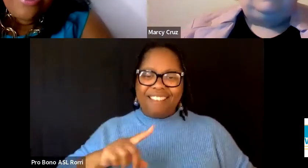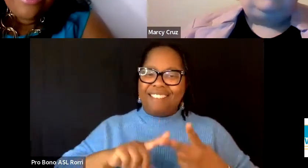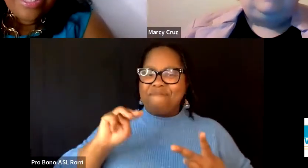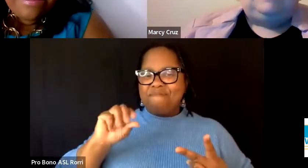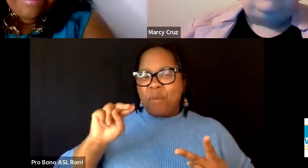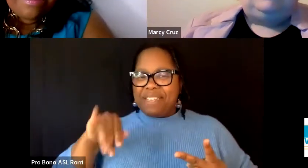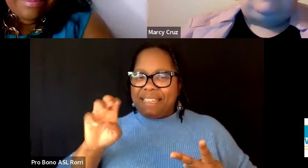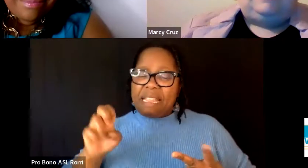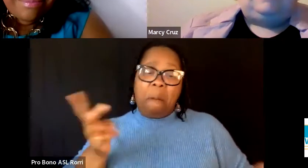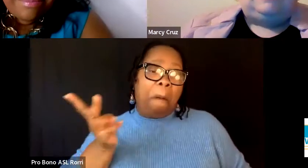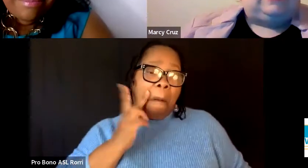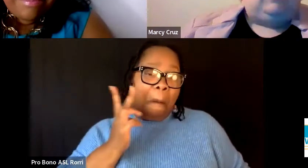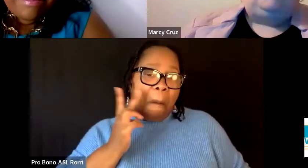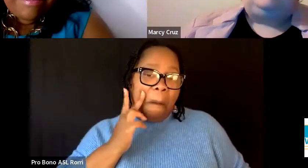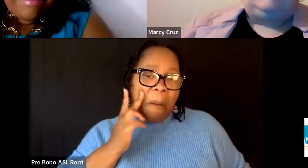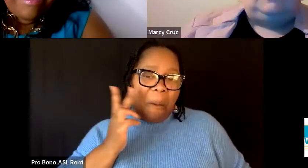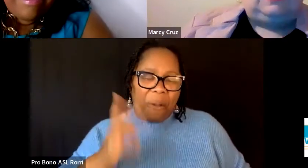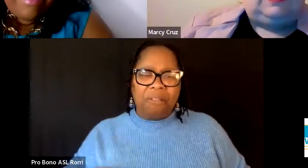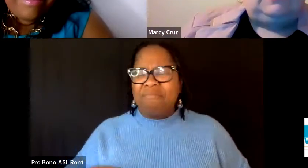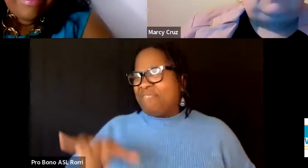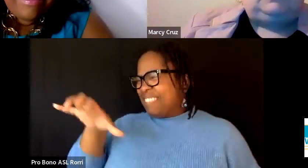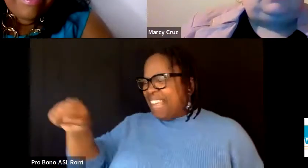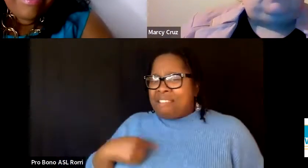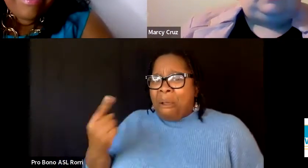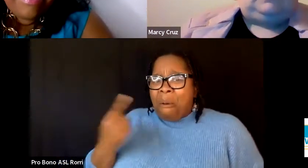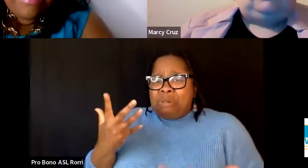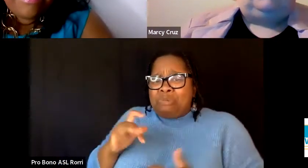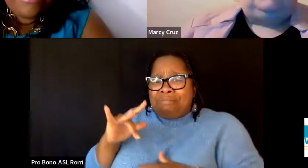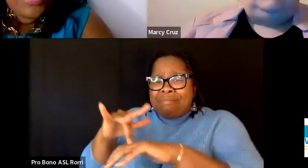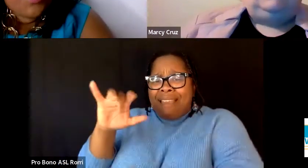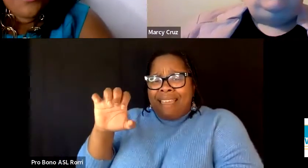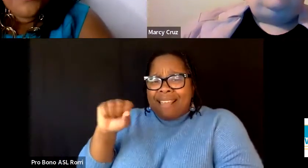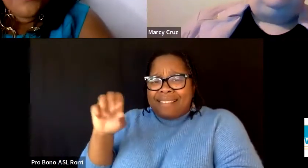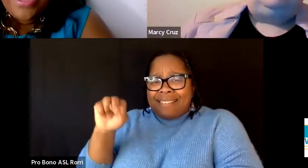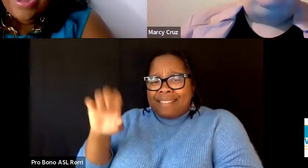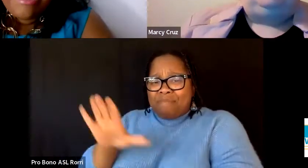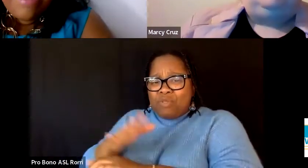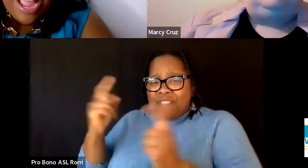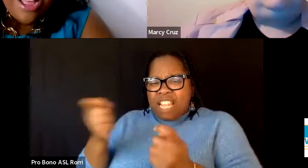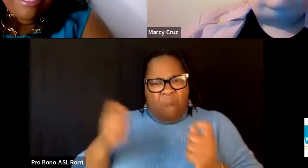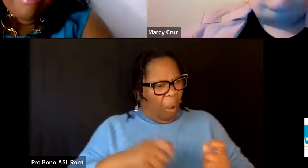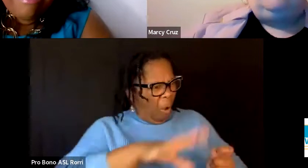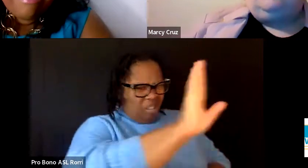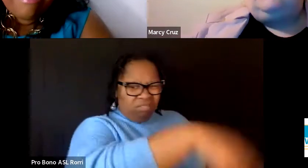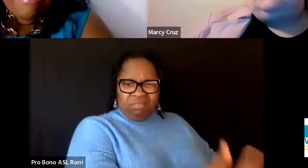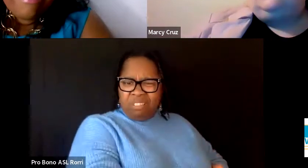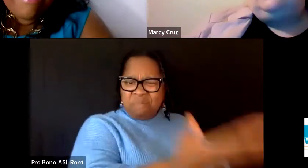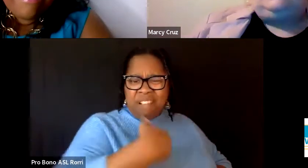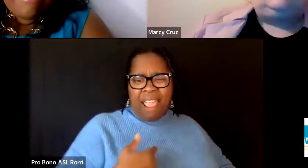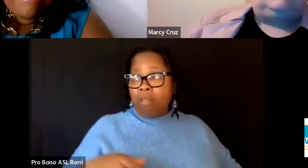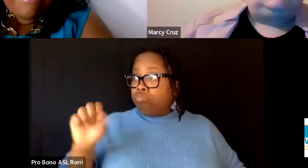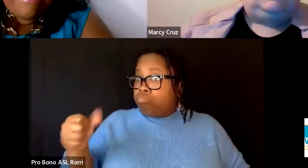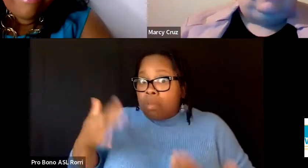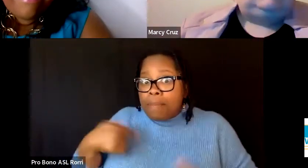who knows? Yes. And I always wanted to go to the Essence Music Festival. Oh, you got to come down. Yeah, maybe I